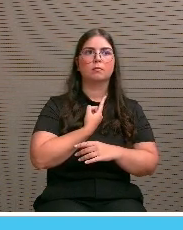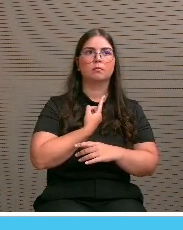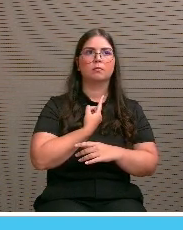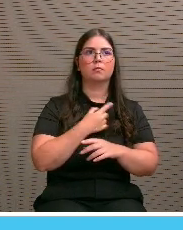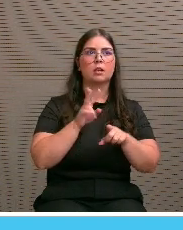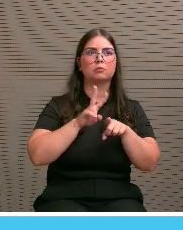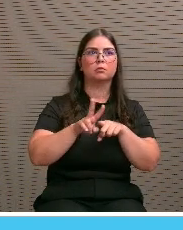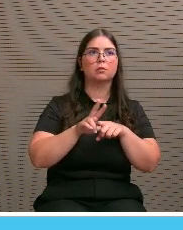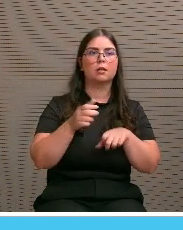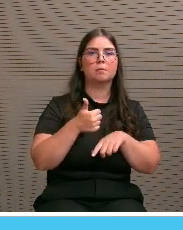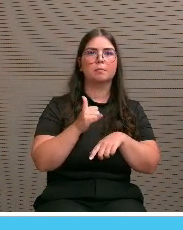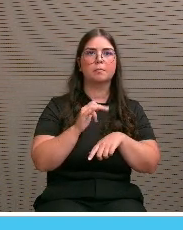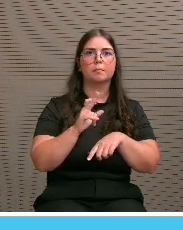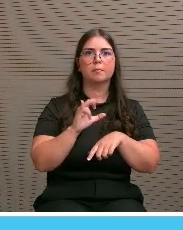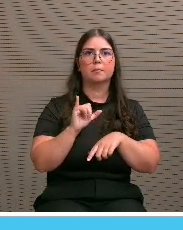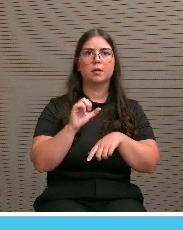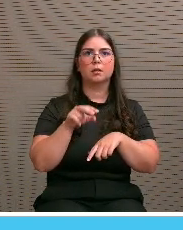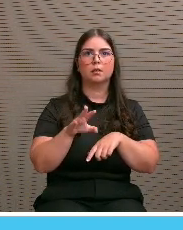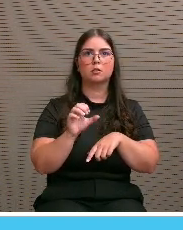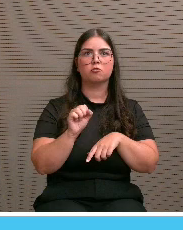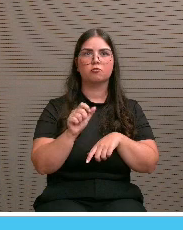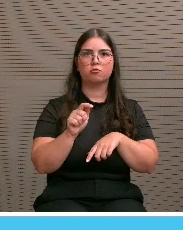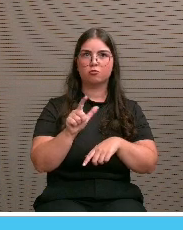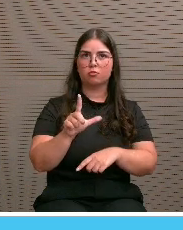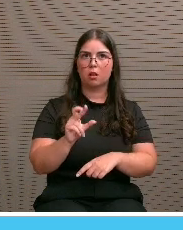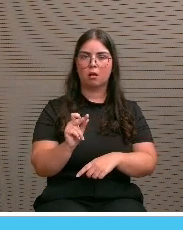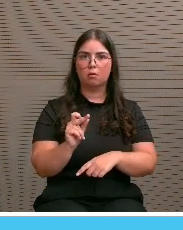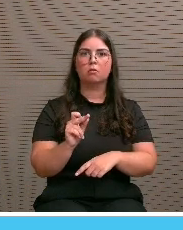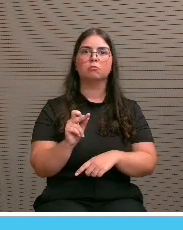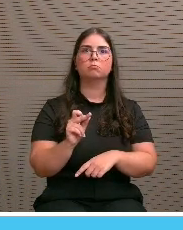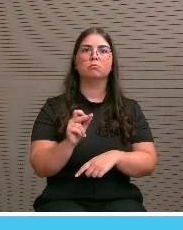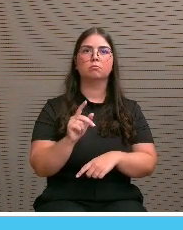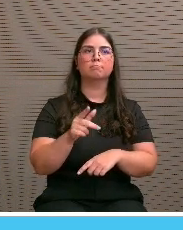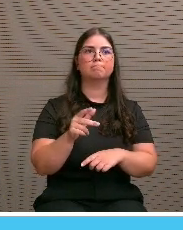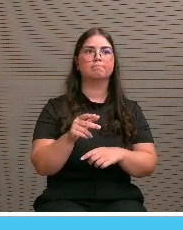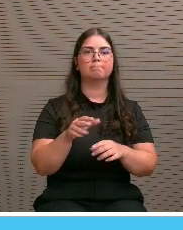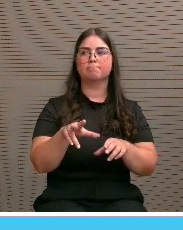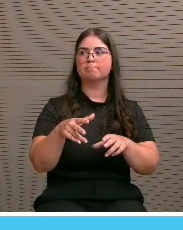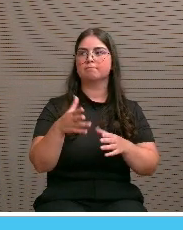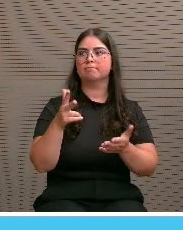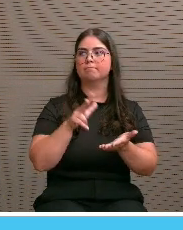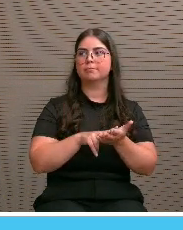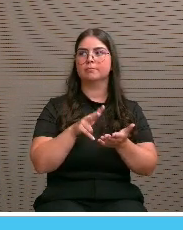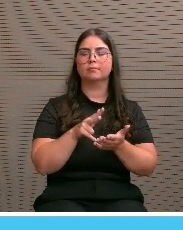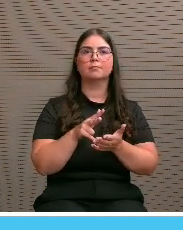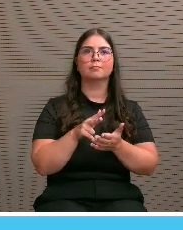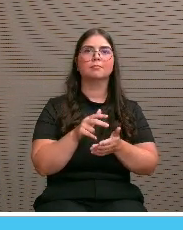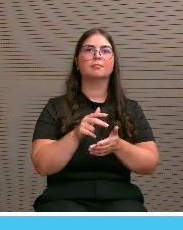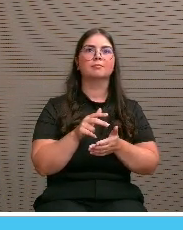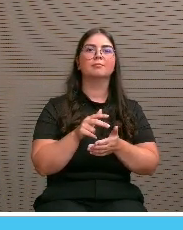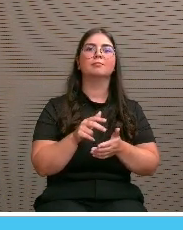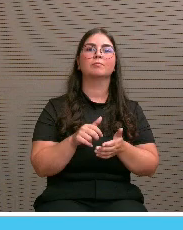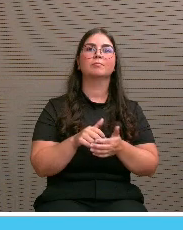eggplant to those of us in the West. That was approved. Took a long time, and now they grow so